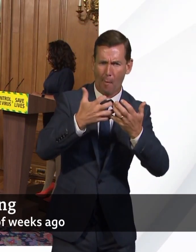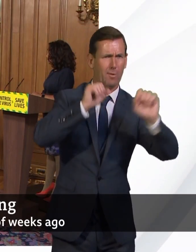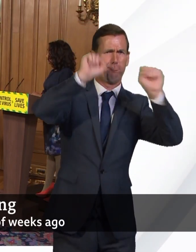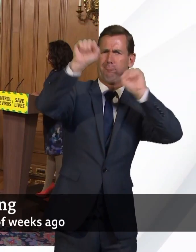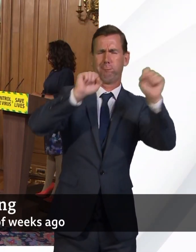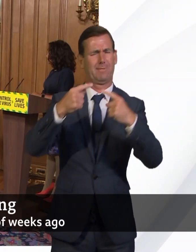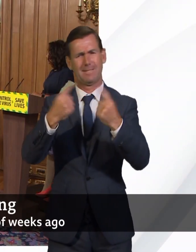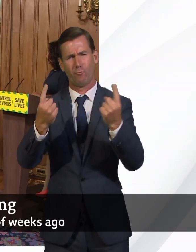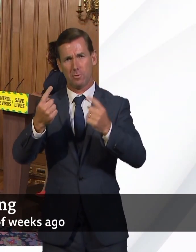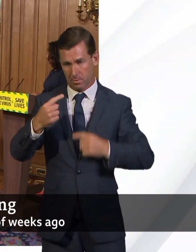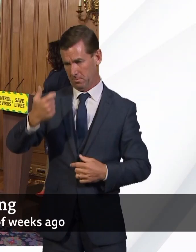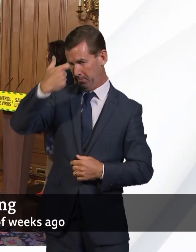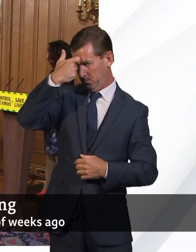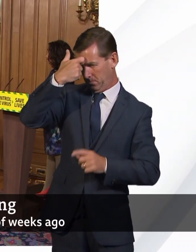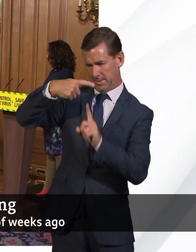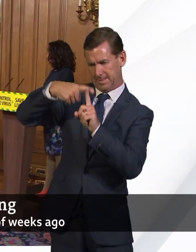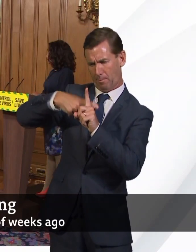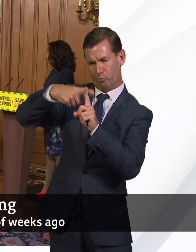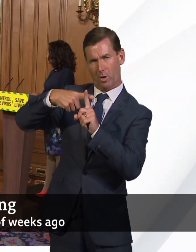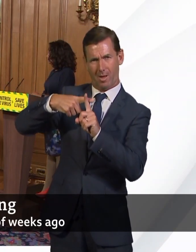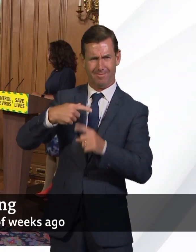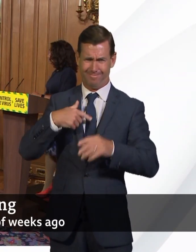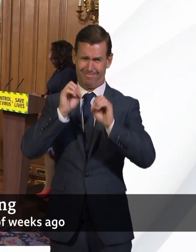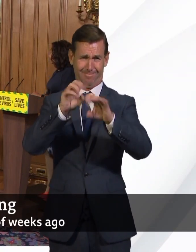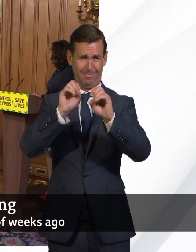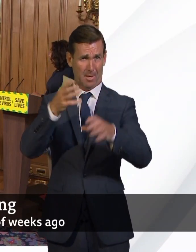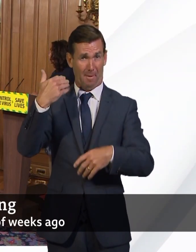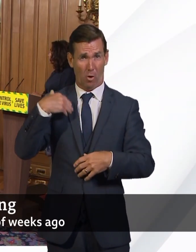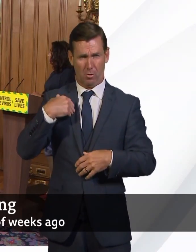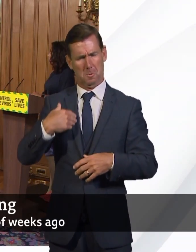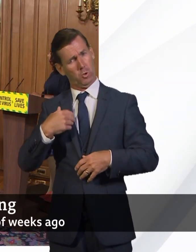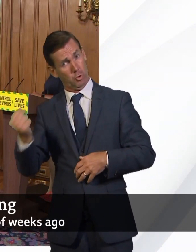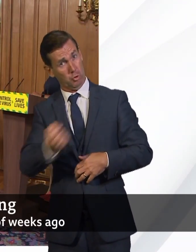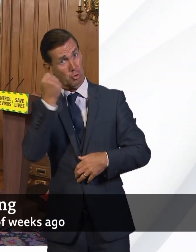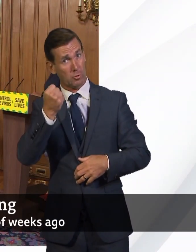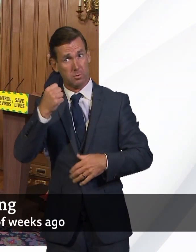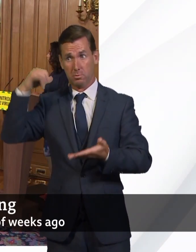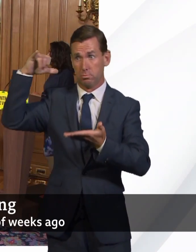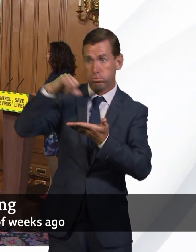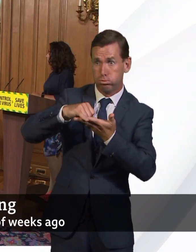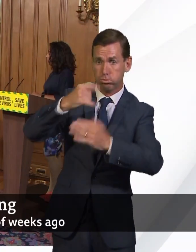temperature, I've spoken about this before, the evidence around temperature checks, whether it be on borders